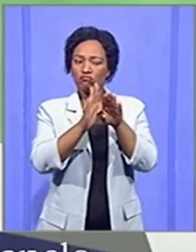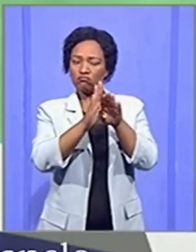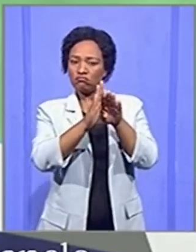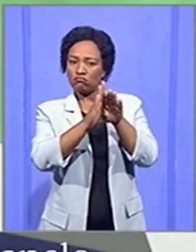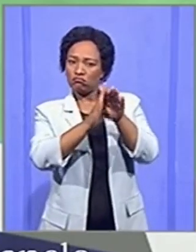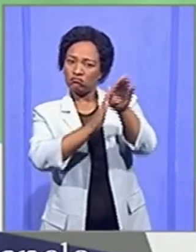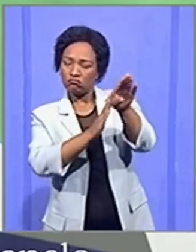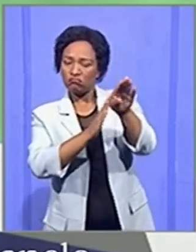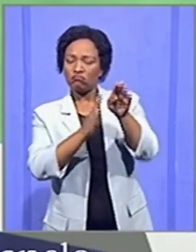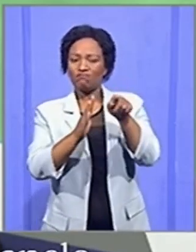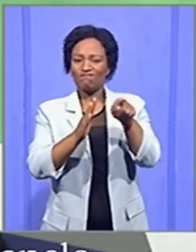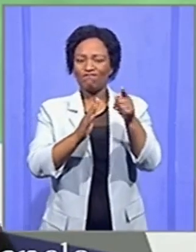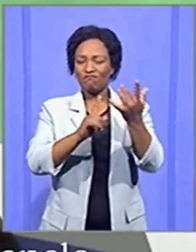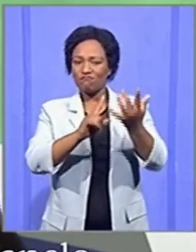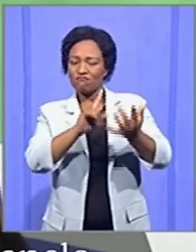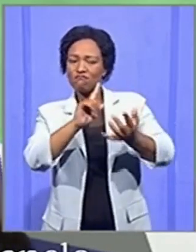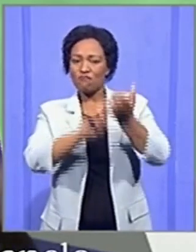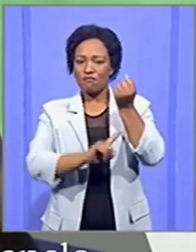realize